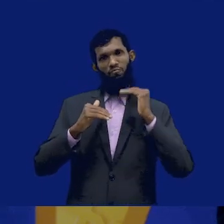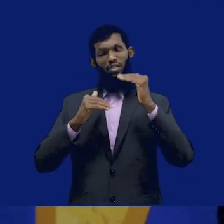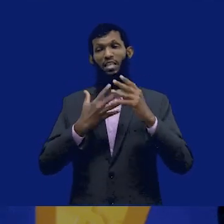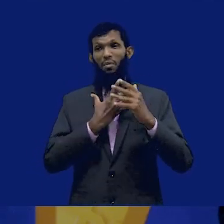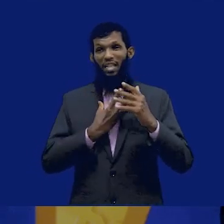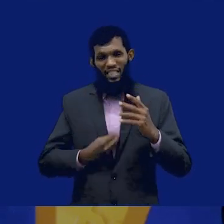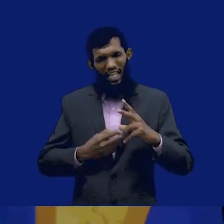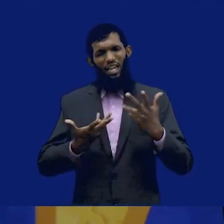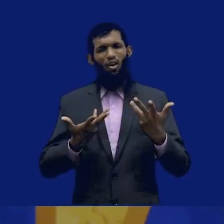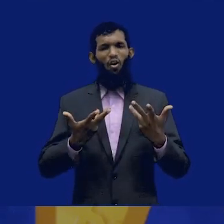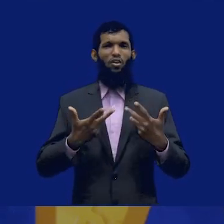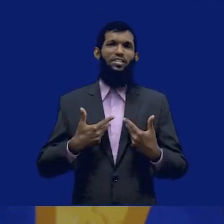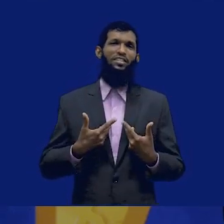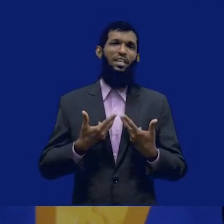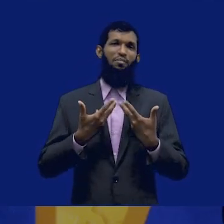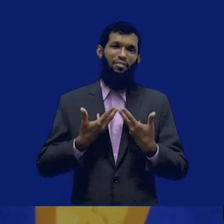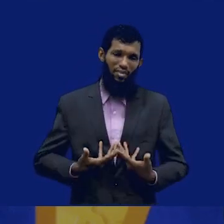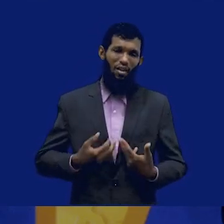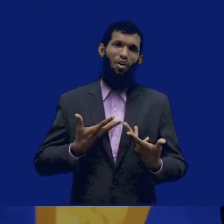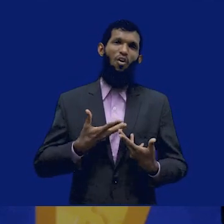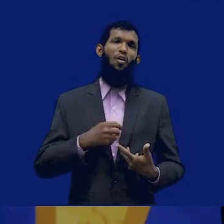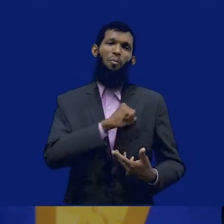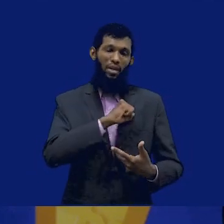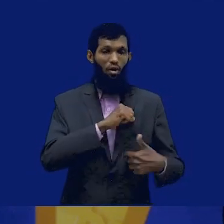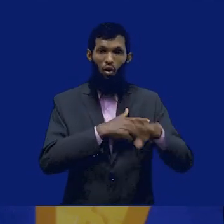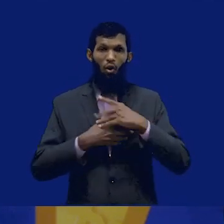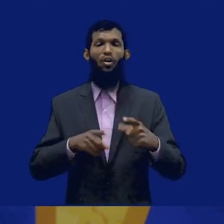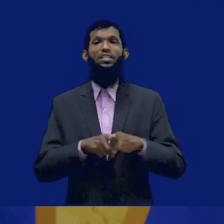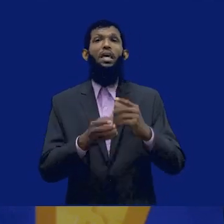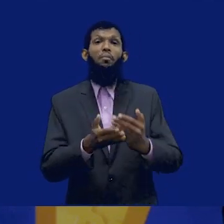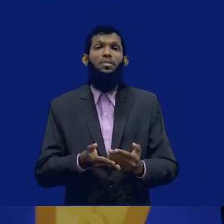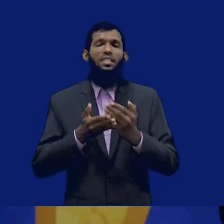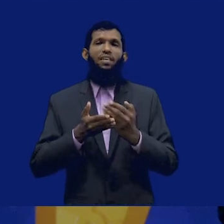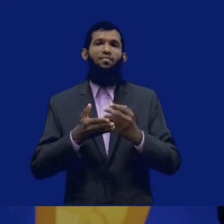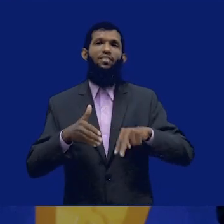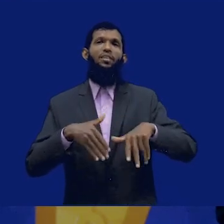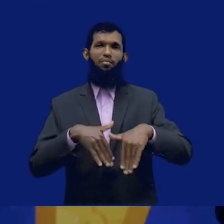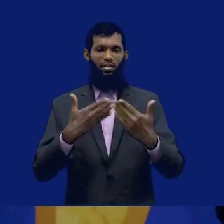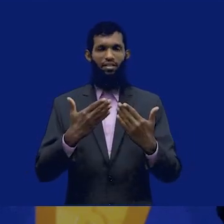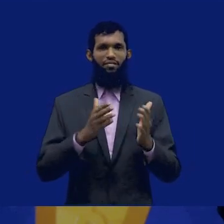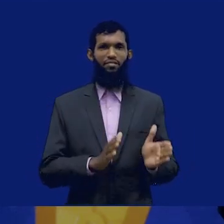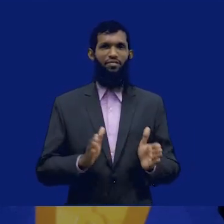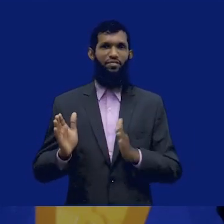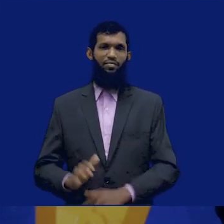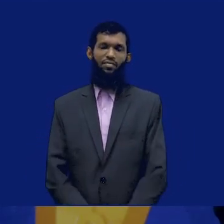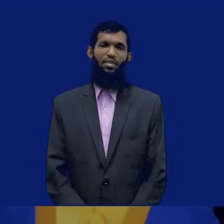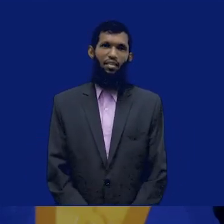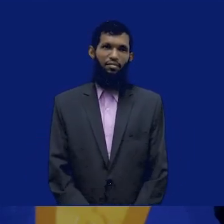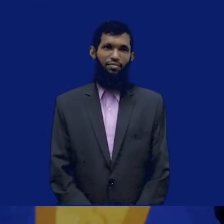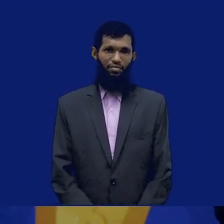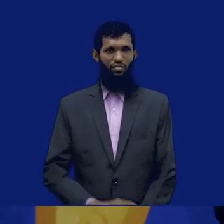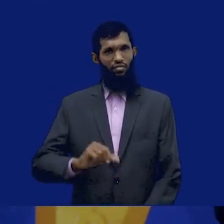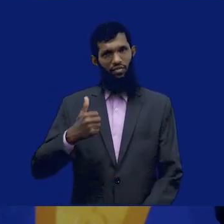ta'ala alleviates the pain and sadness in the hearts of those who give zakat. And apart from the benefits, also